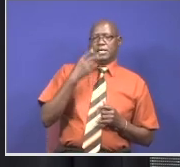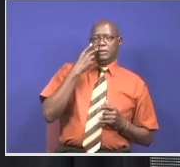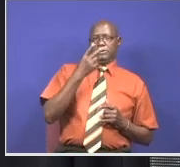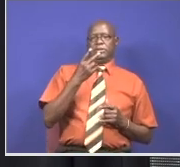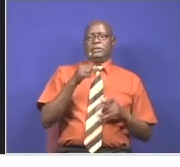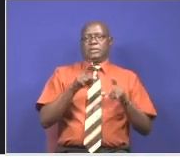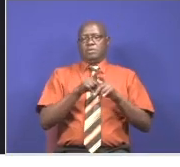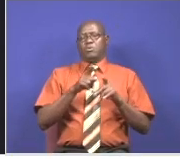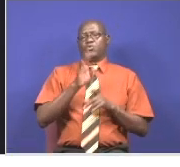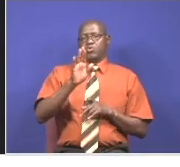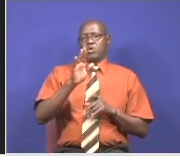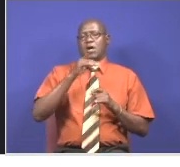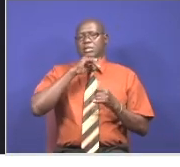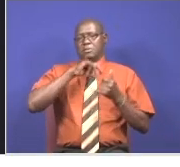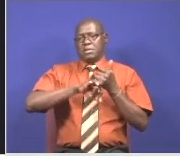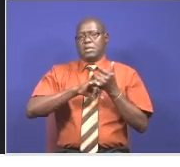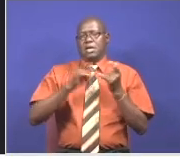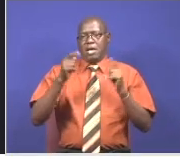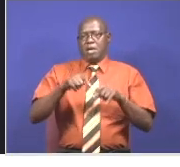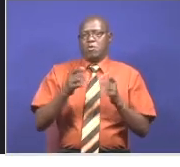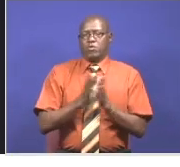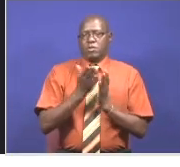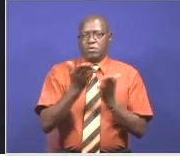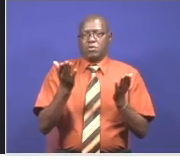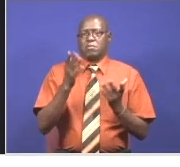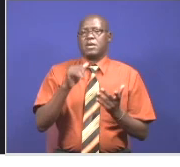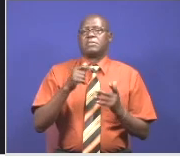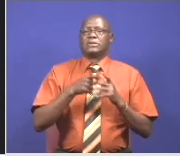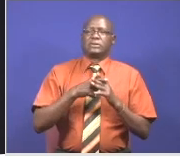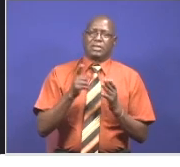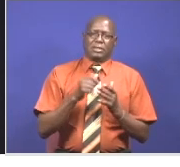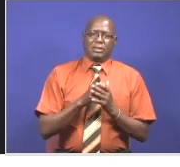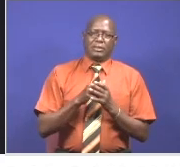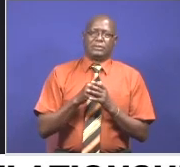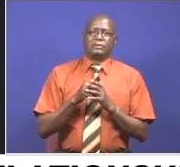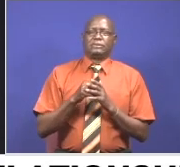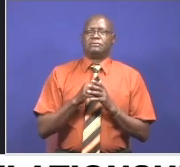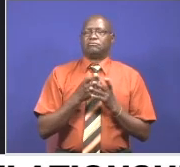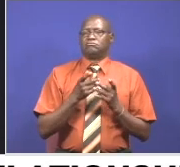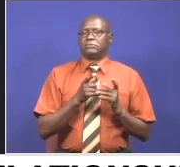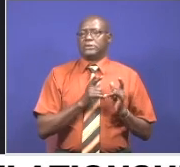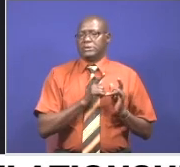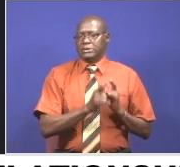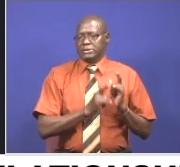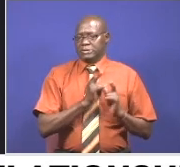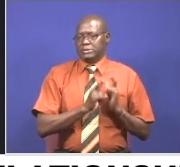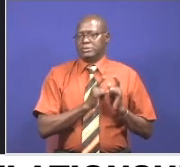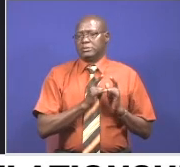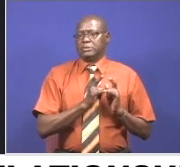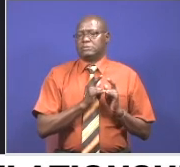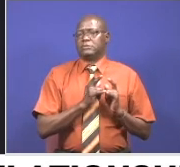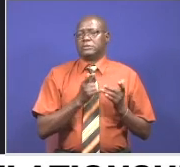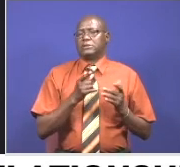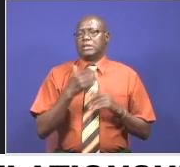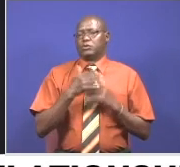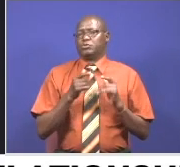able husband is also here along with you. Yeah. Maybe let's start from the dating scene, because that is where these relationships begin. Yeah.